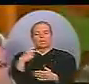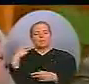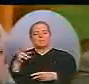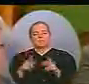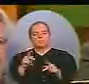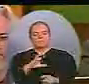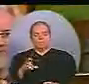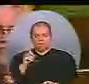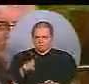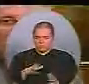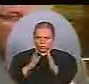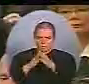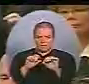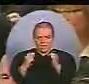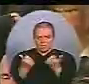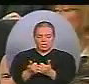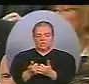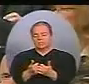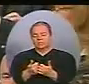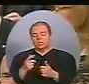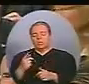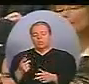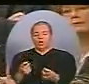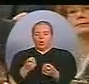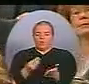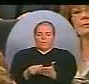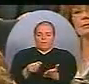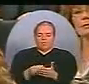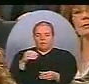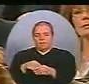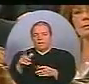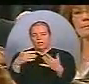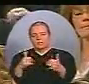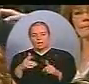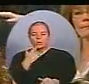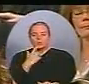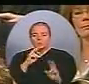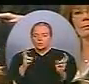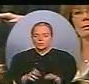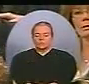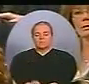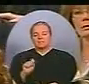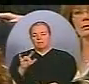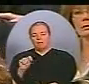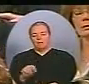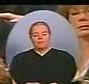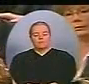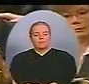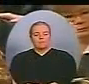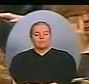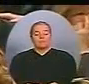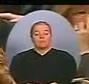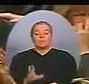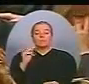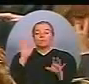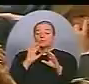The Honourable Government House Leader. Mr. Speaker, as we've said, we want to see that the expenses incurred by senators are appropriate and that all the rules are